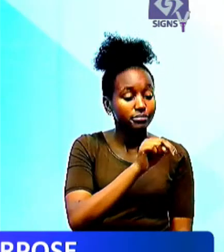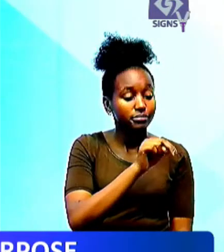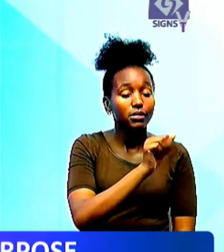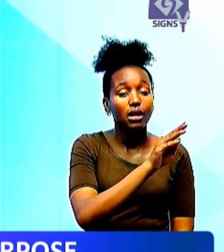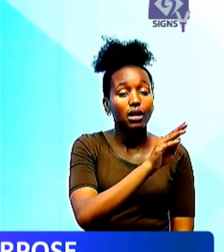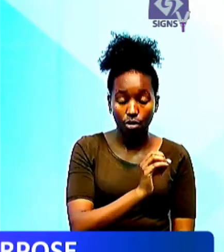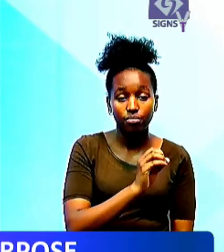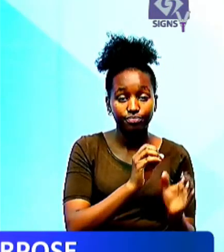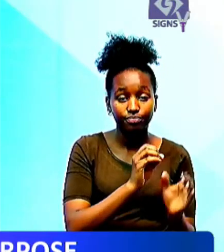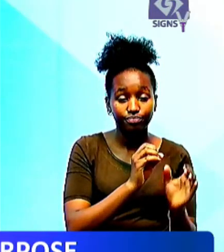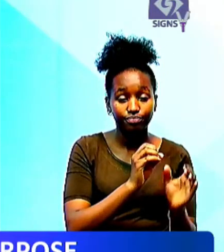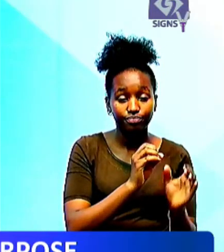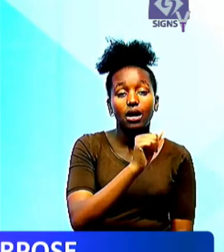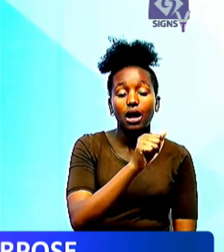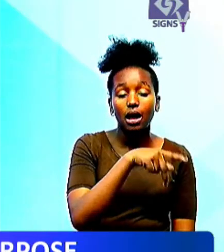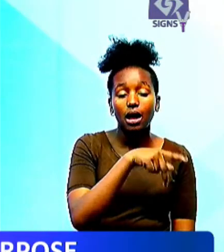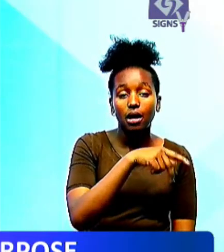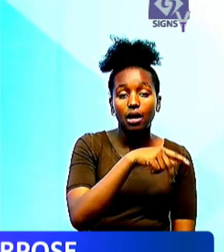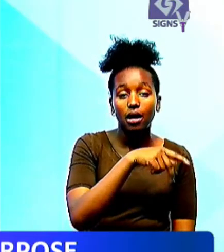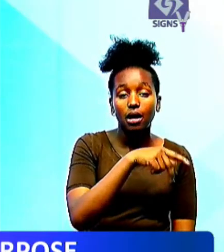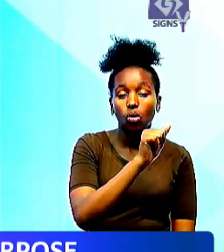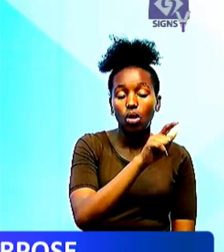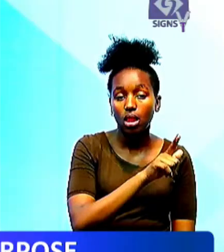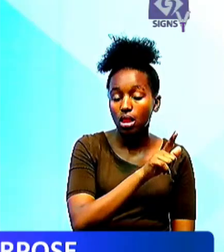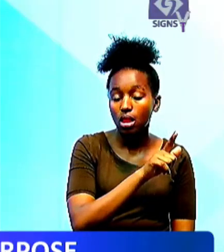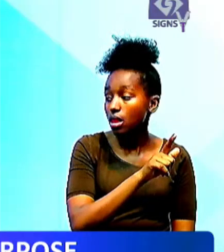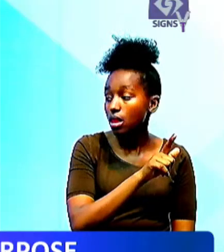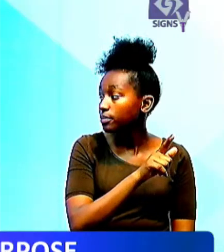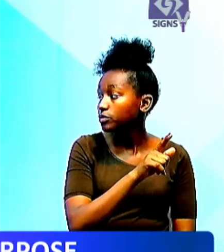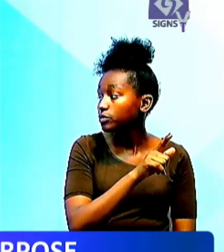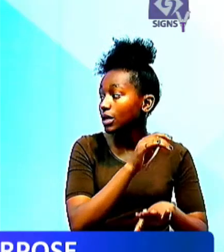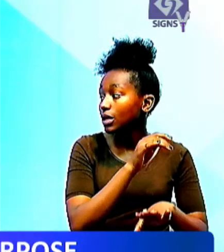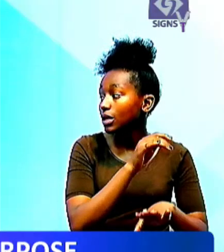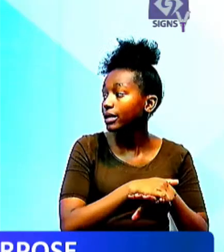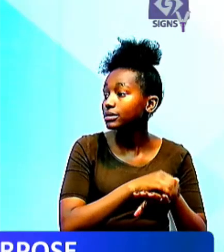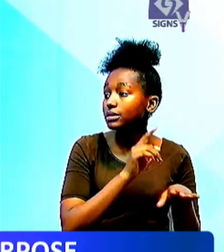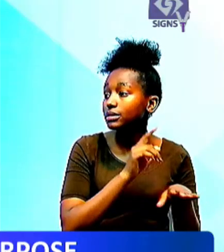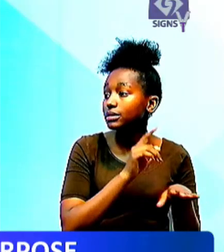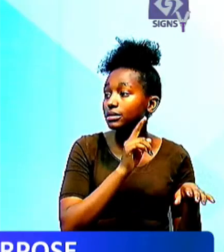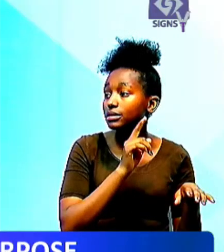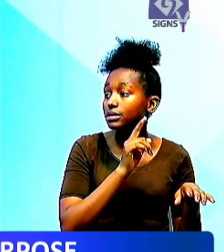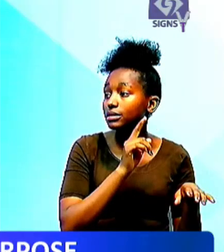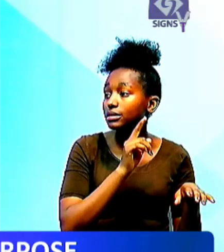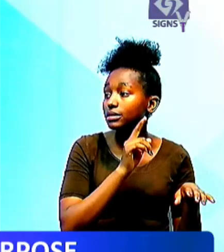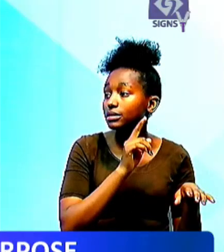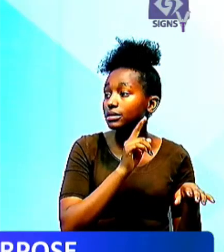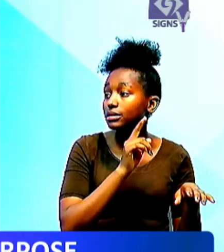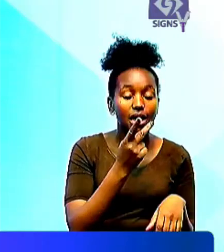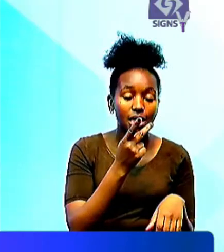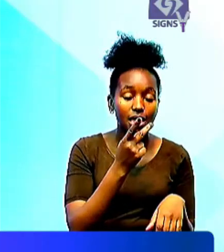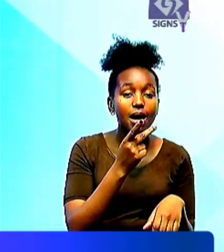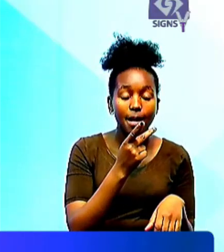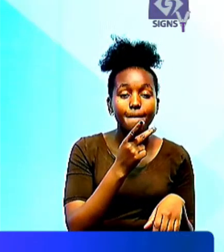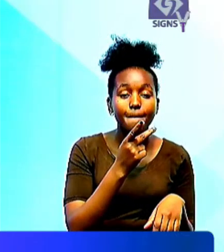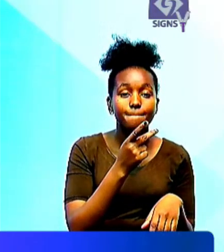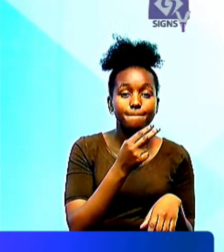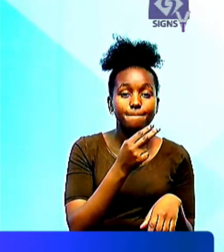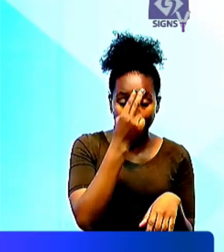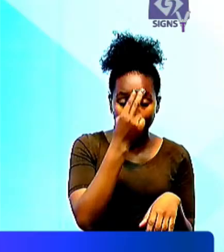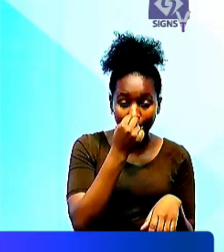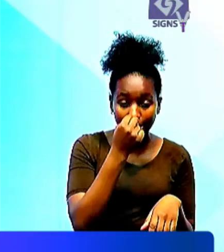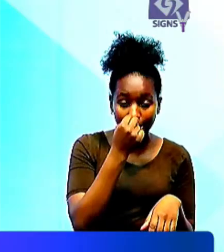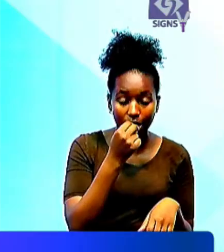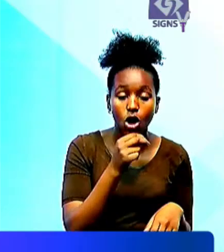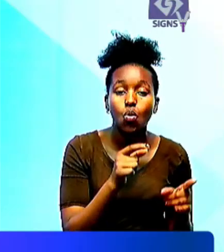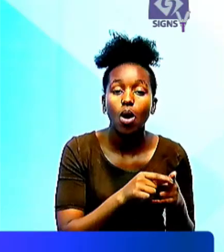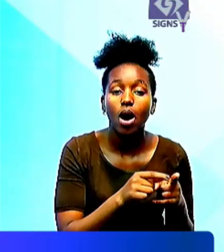people, actually let me start with the name Nabo. Nabo Capital is an African, it's a Kenyan Maasai word, which means number one.